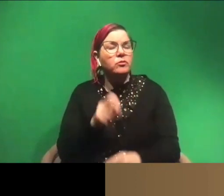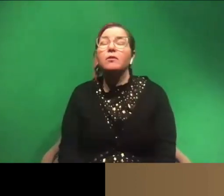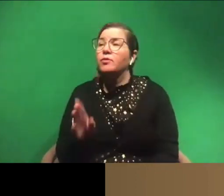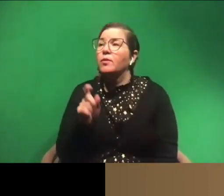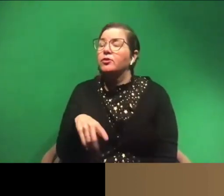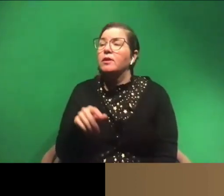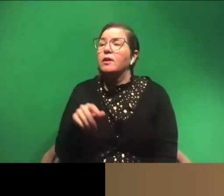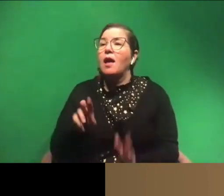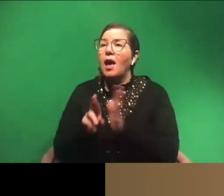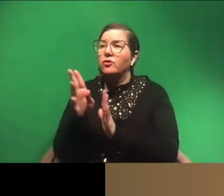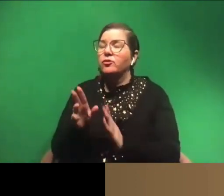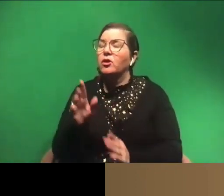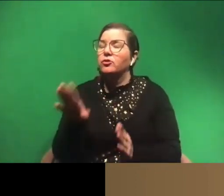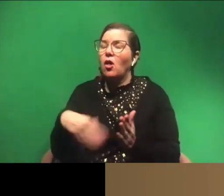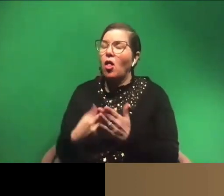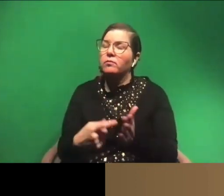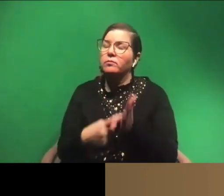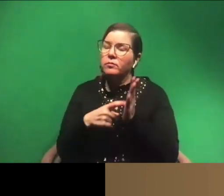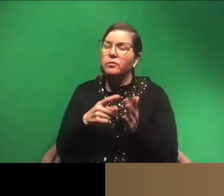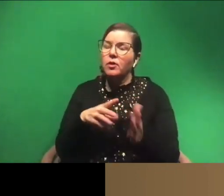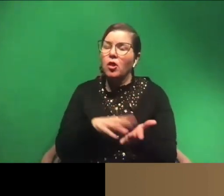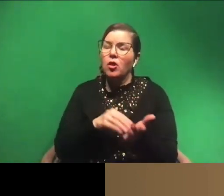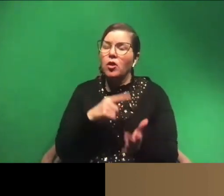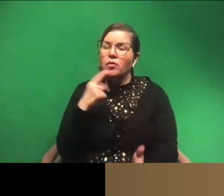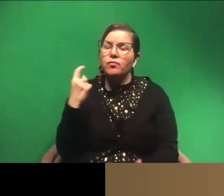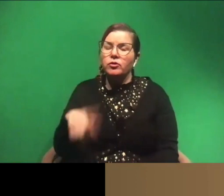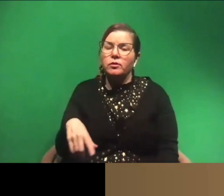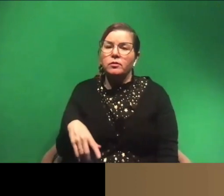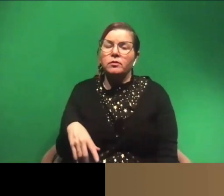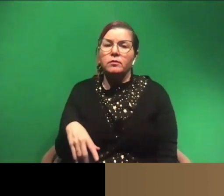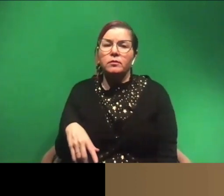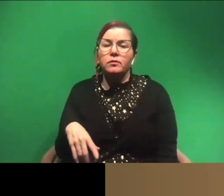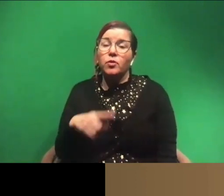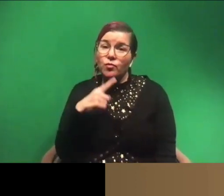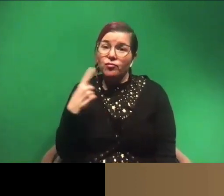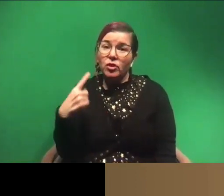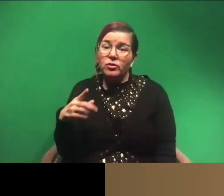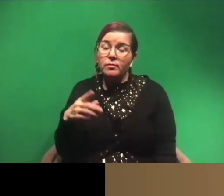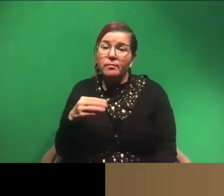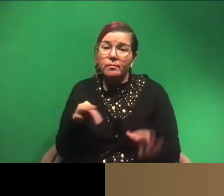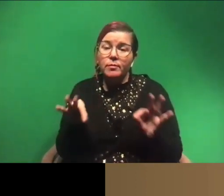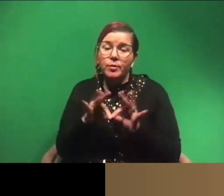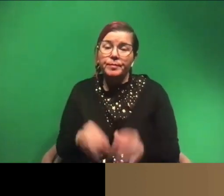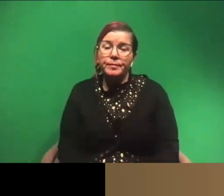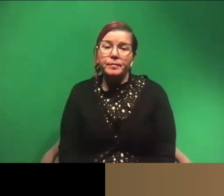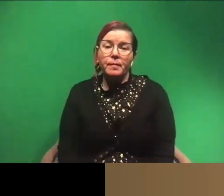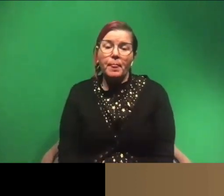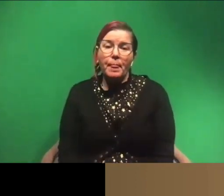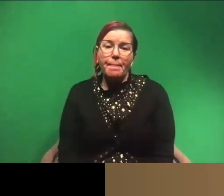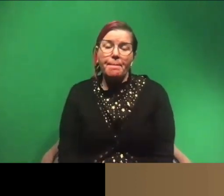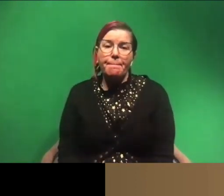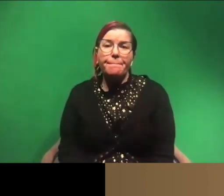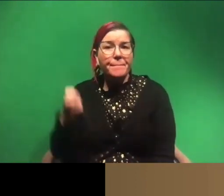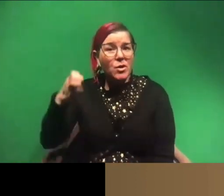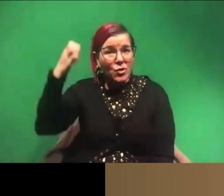actually all learn Russian when they fly on the Soyuz rocket. So Russian would definitely be one. For European